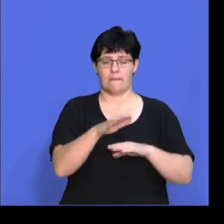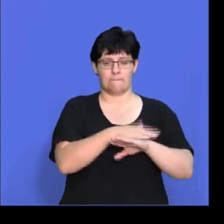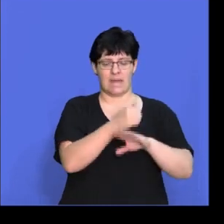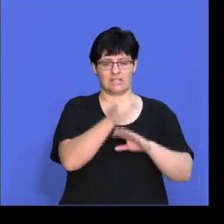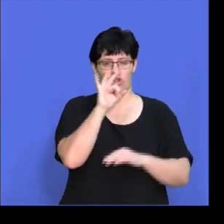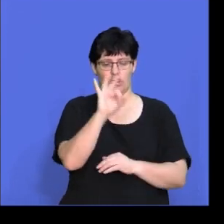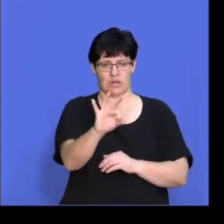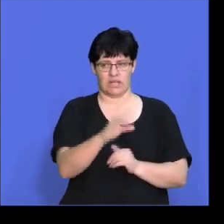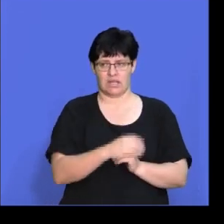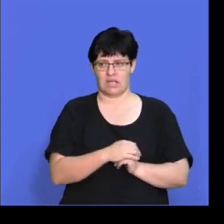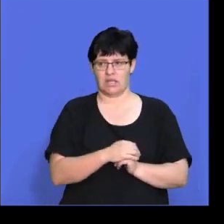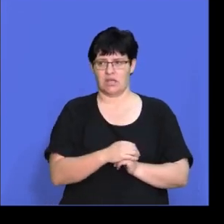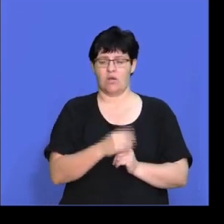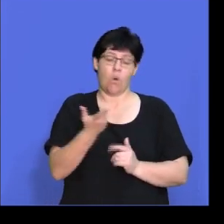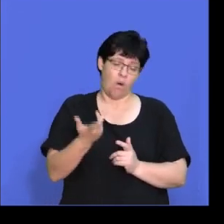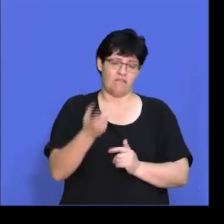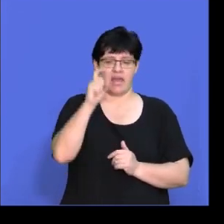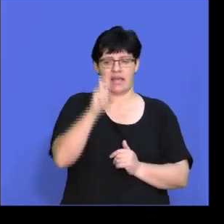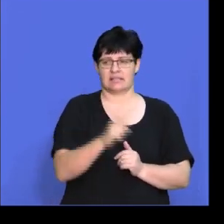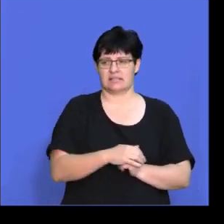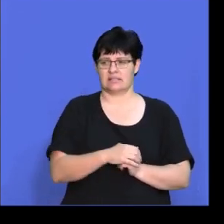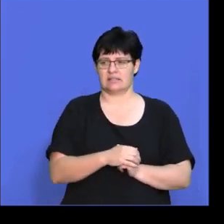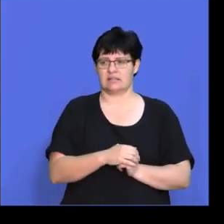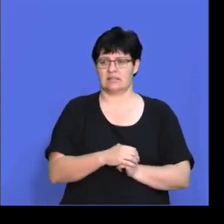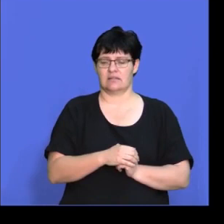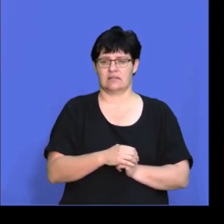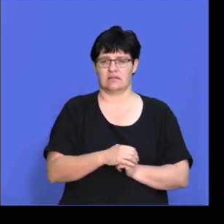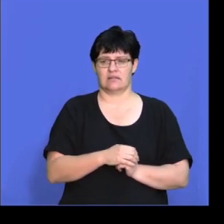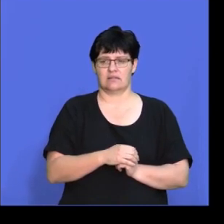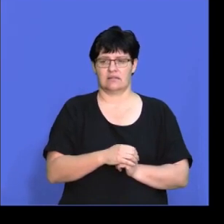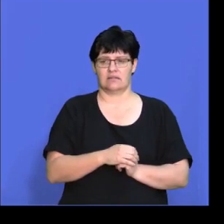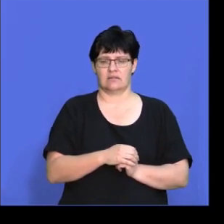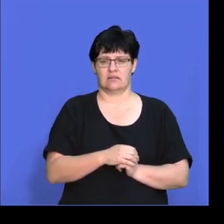base 3 of x.